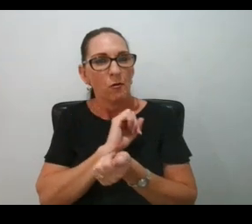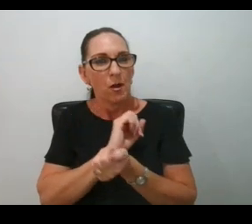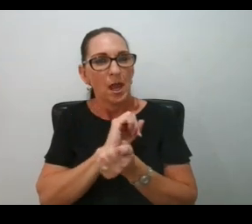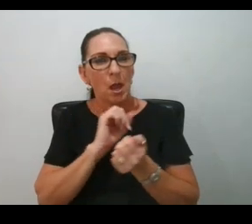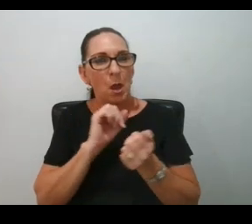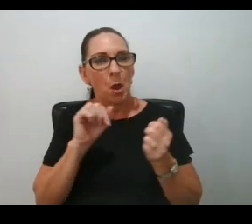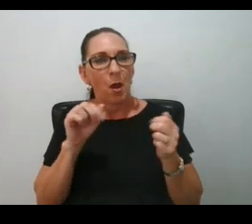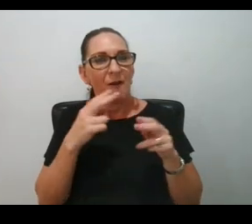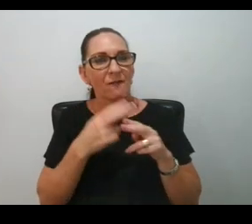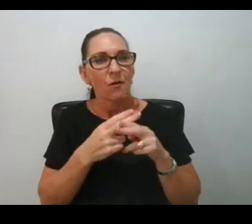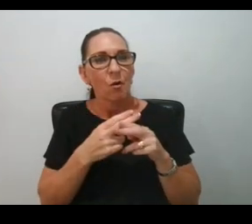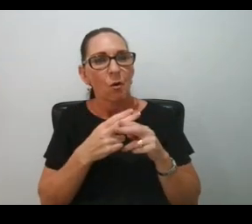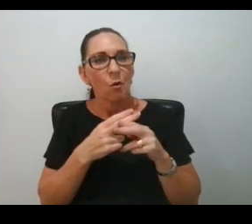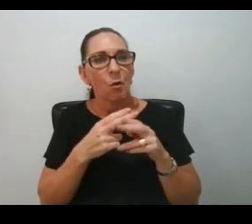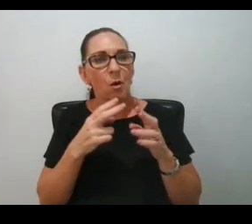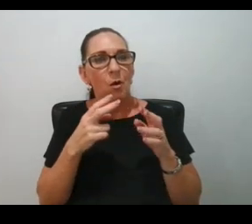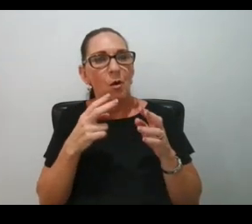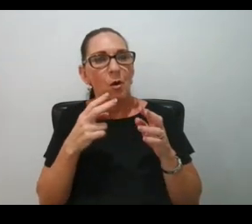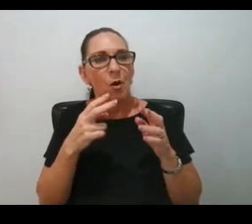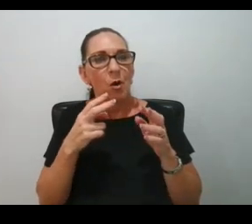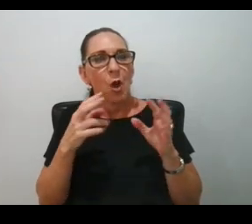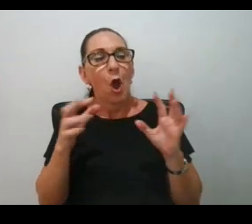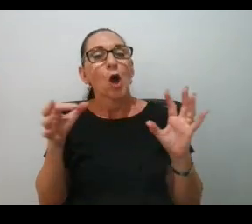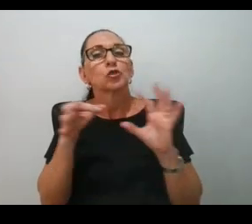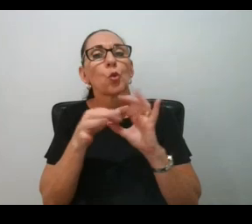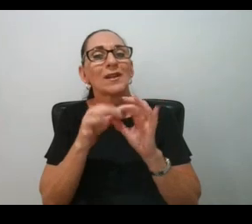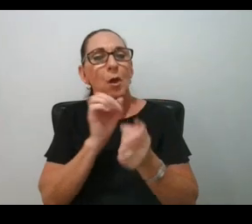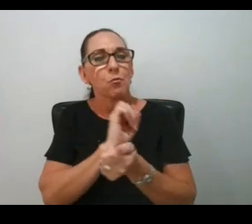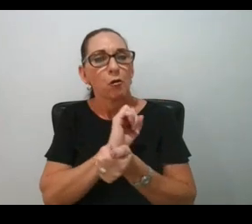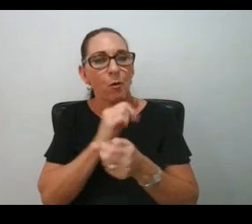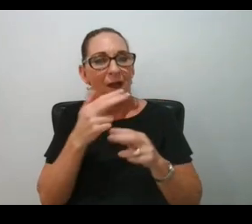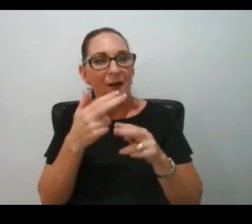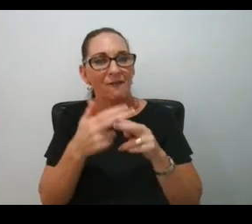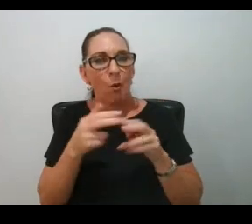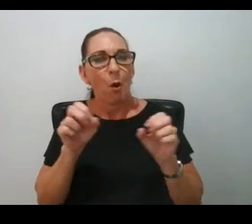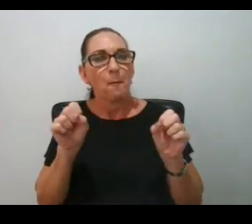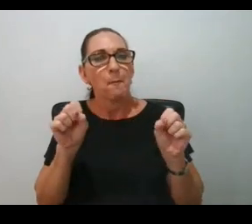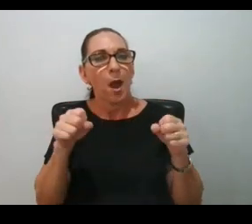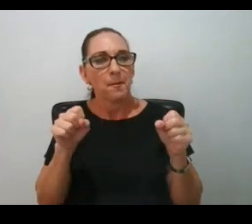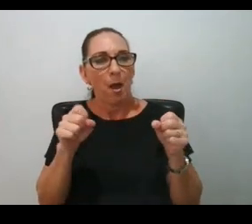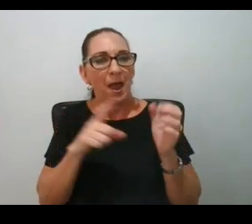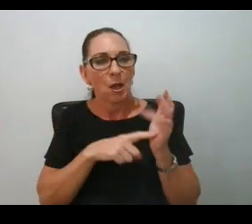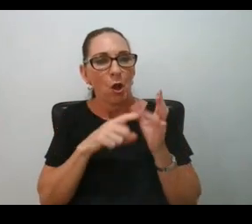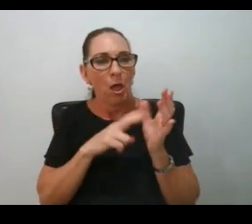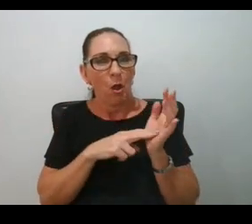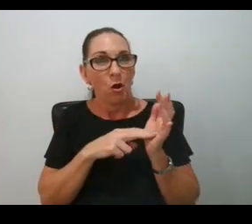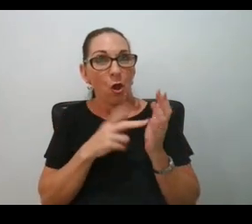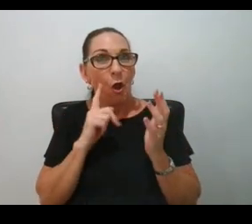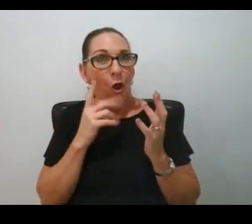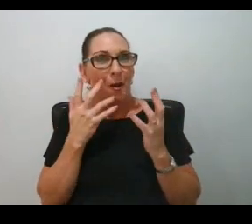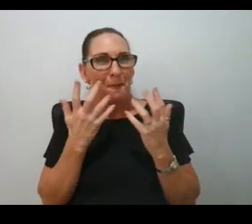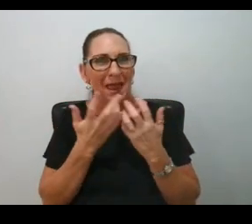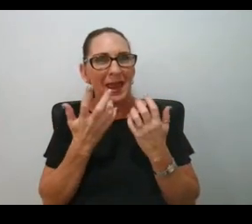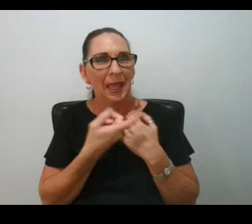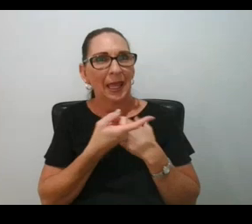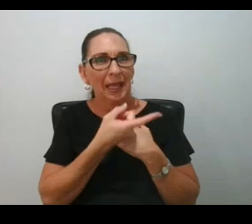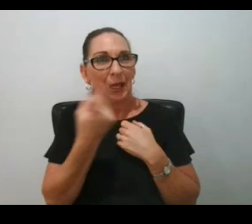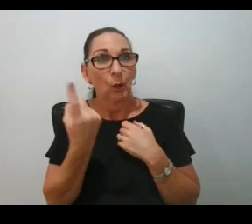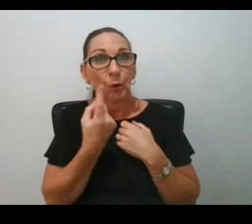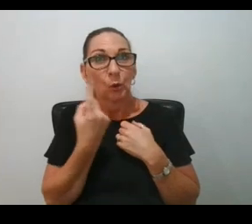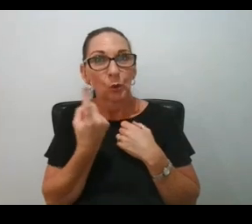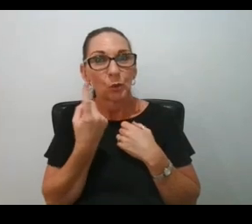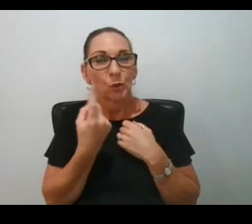the amount of cases I see where a woman in a DV relationship has either bought a